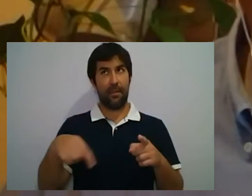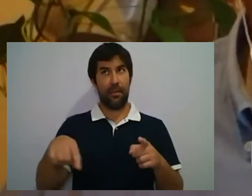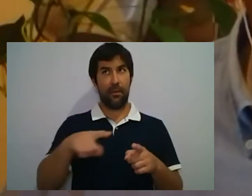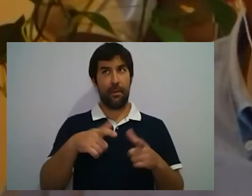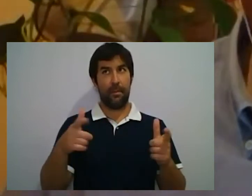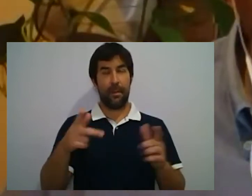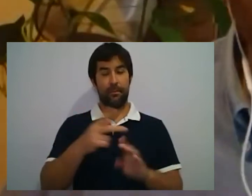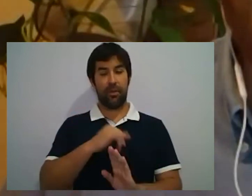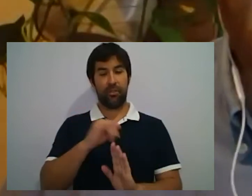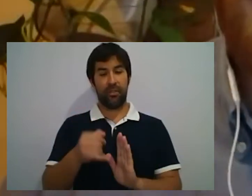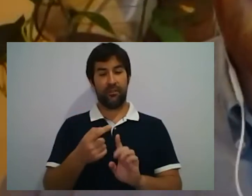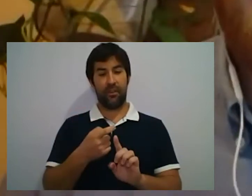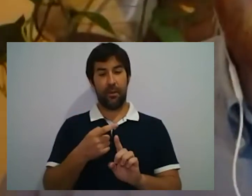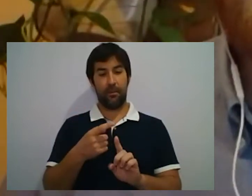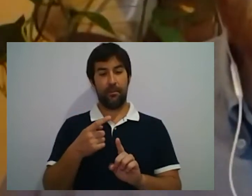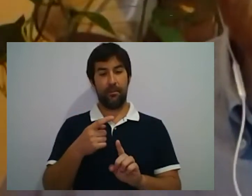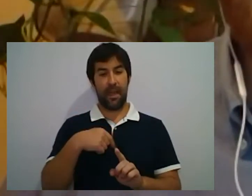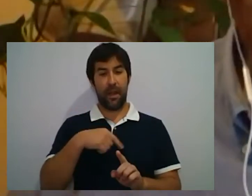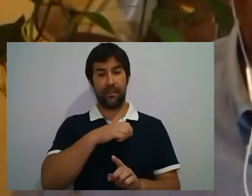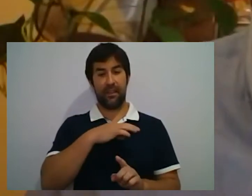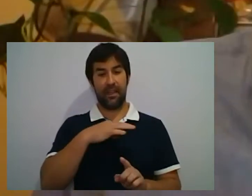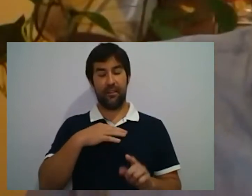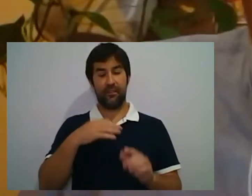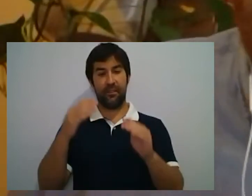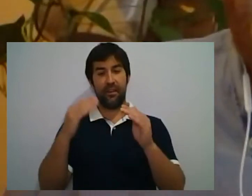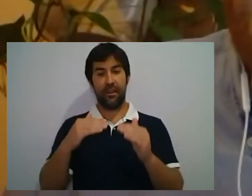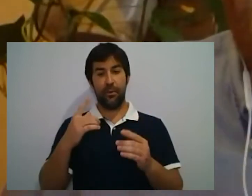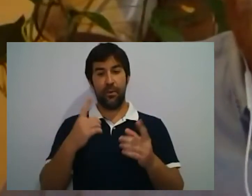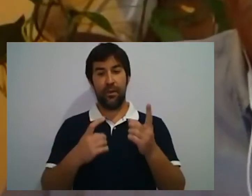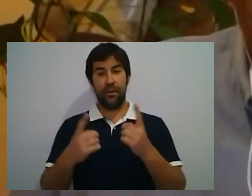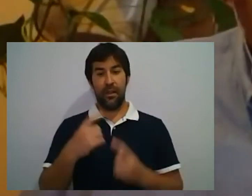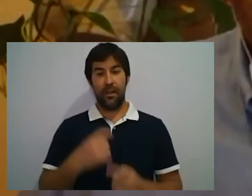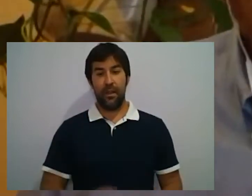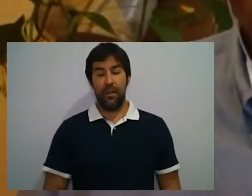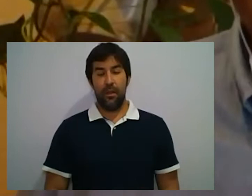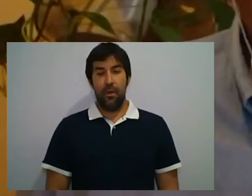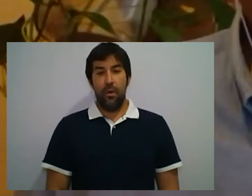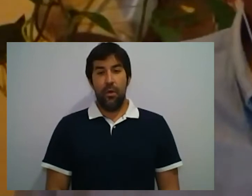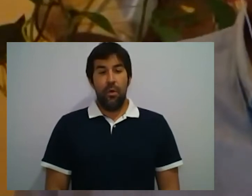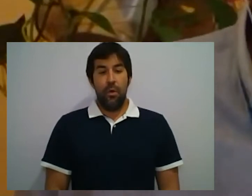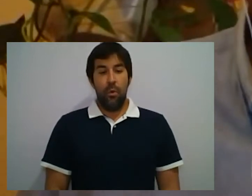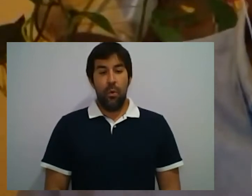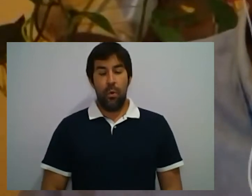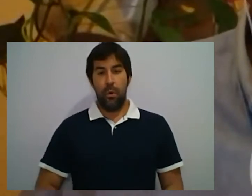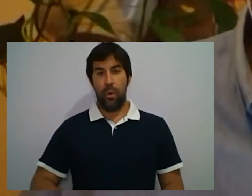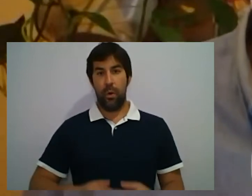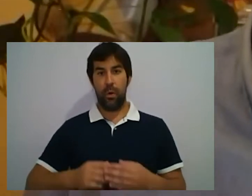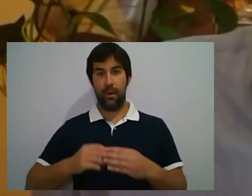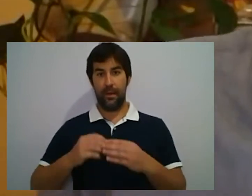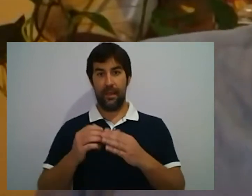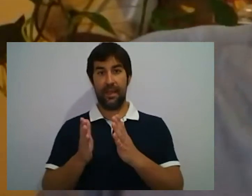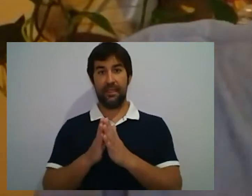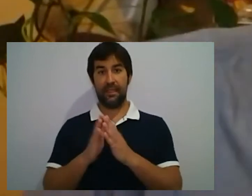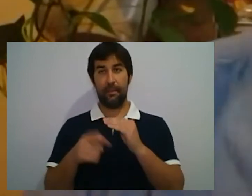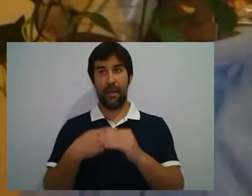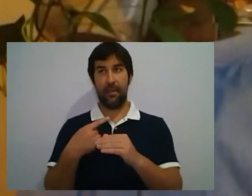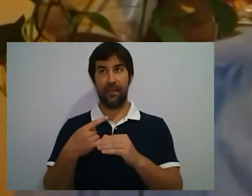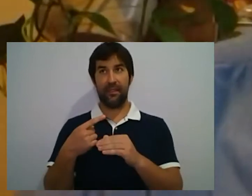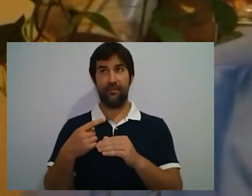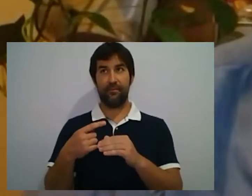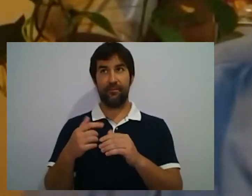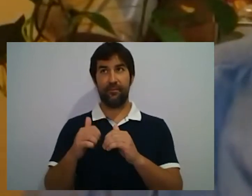federal program that is aimed again at more urban types of projects that are bicycle and